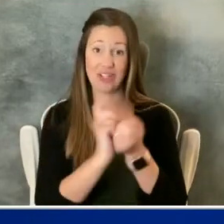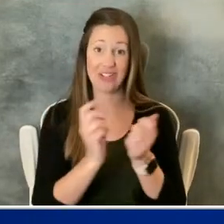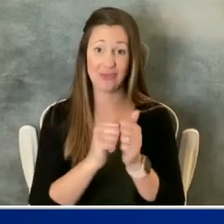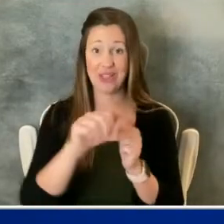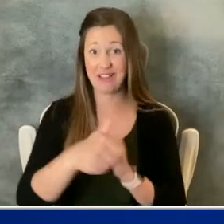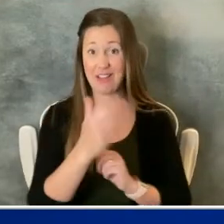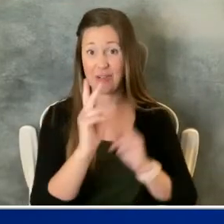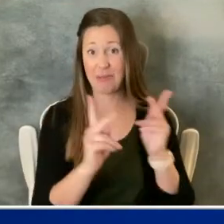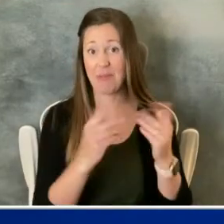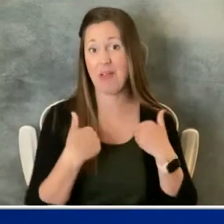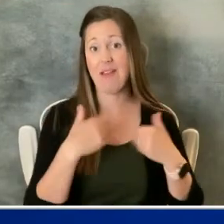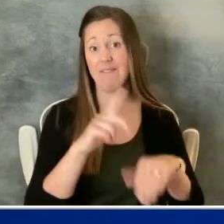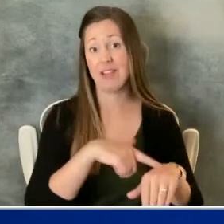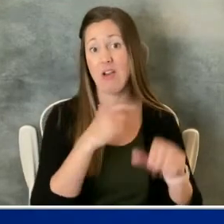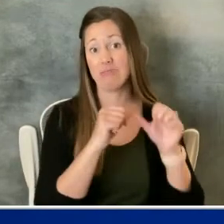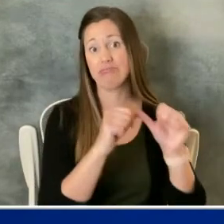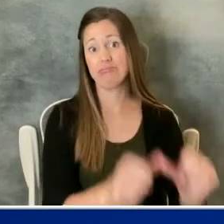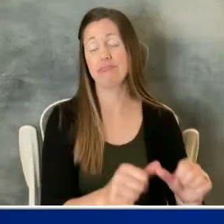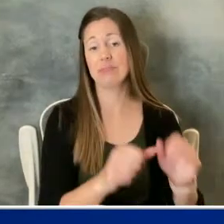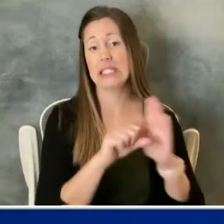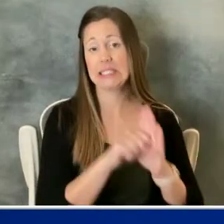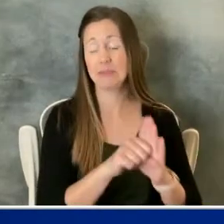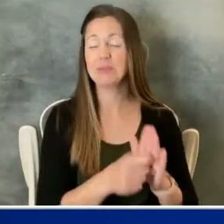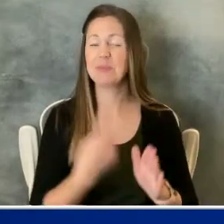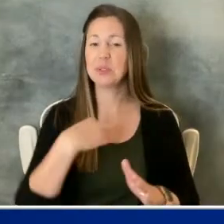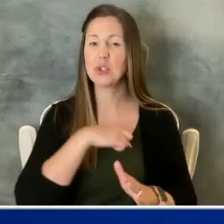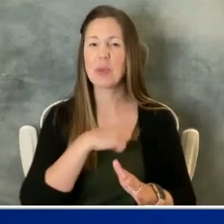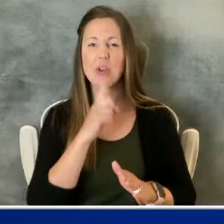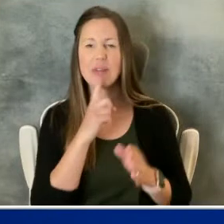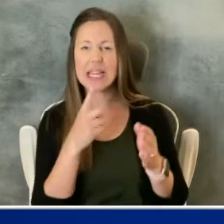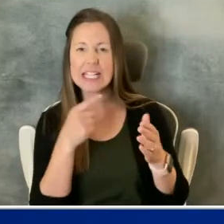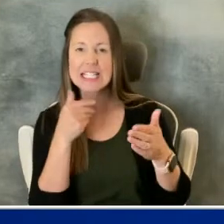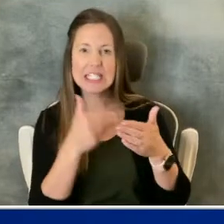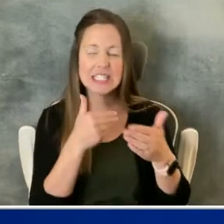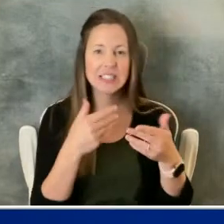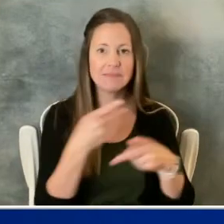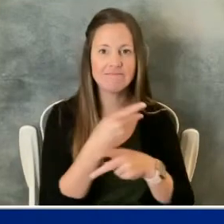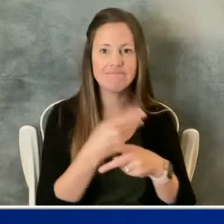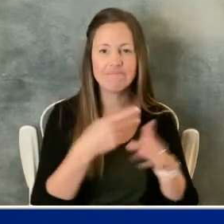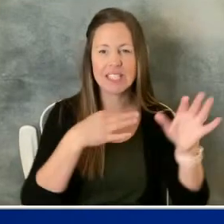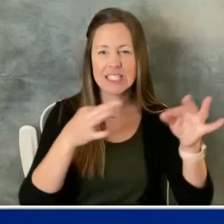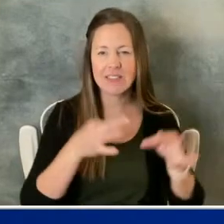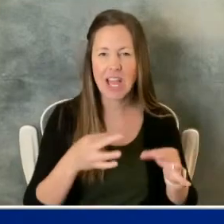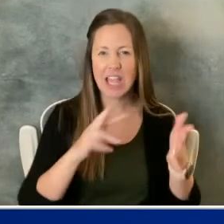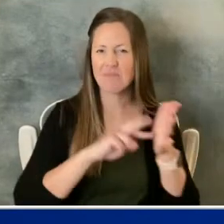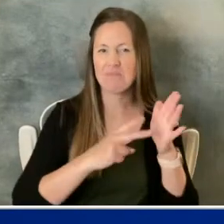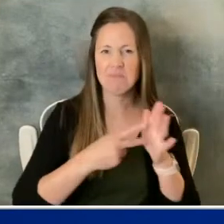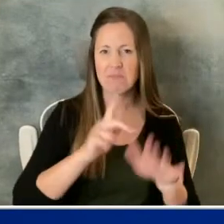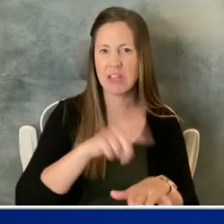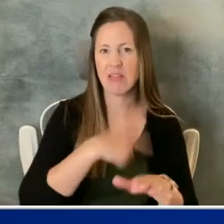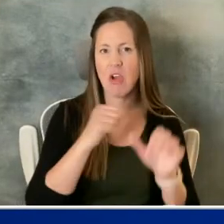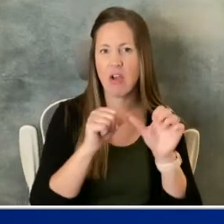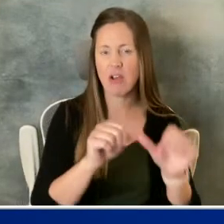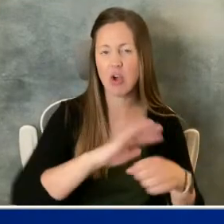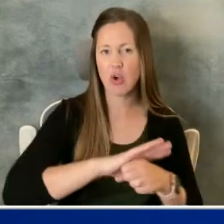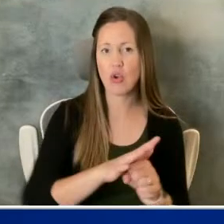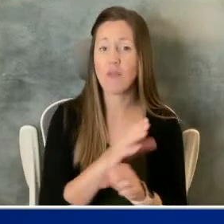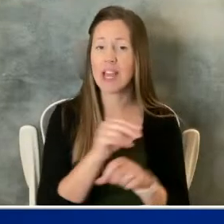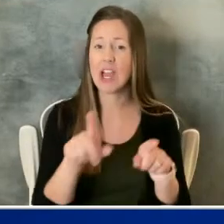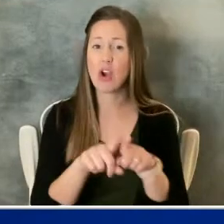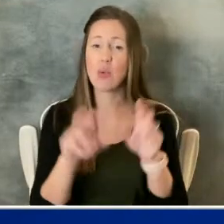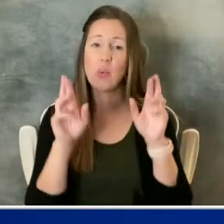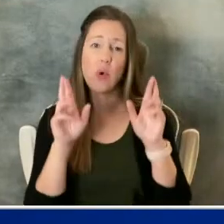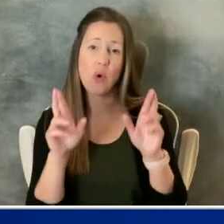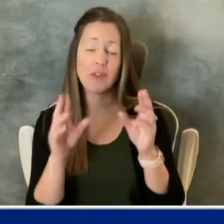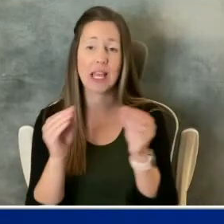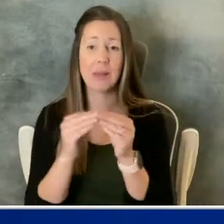So we are getting closer, number one, to defining it, exactly what is long COVID, and then hopefully moving closer to